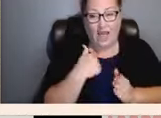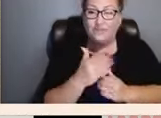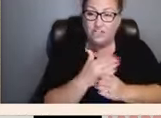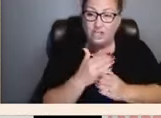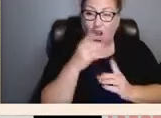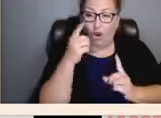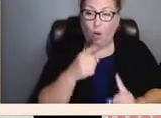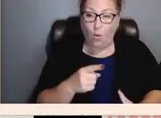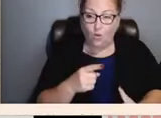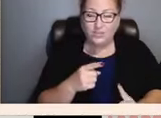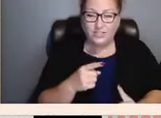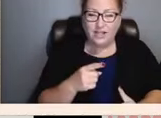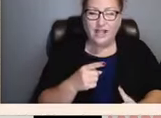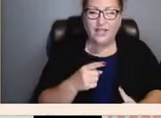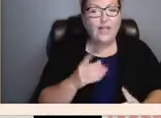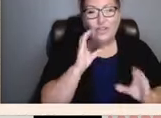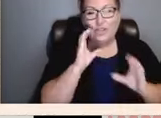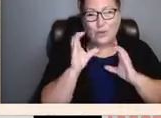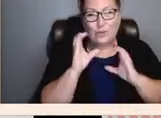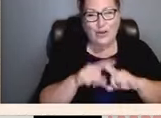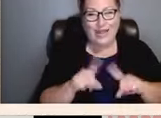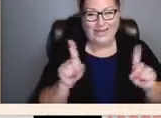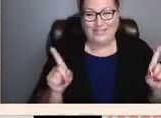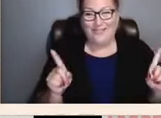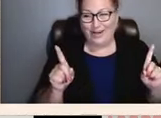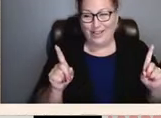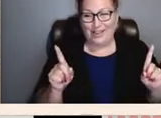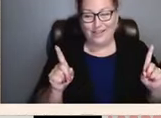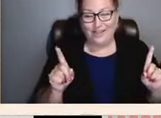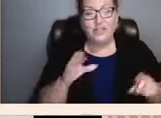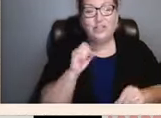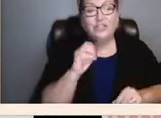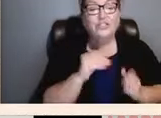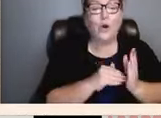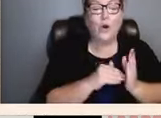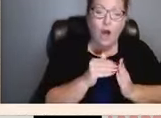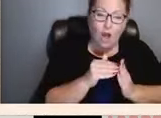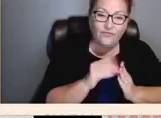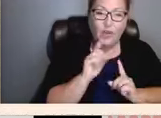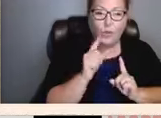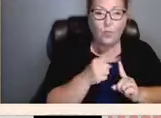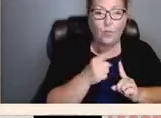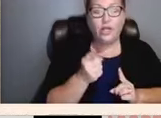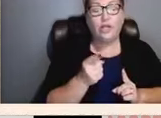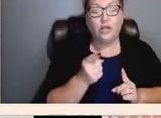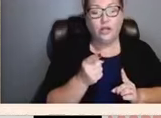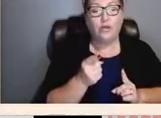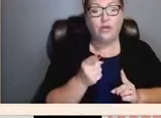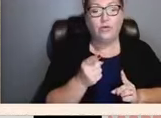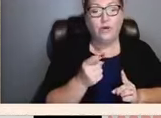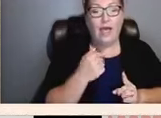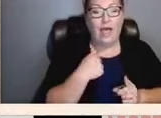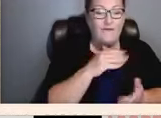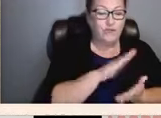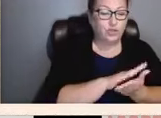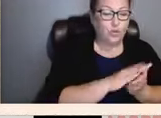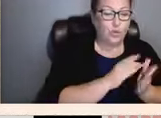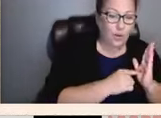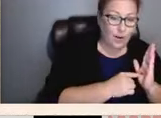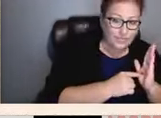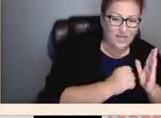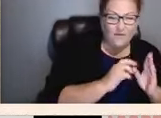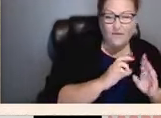just communicated differently. So often when you bring the school representative or the district